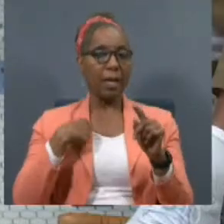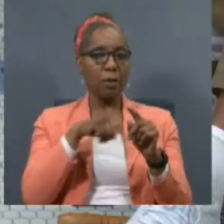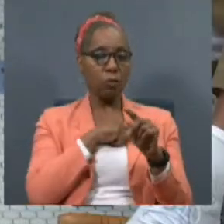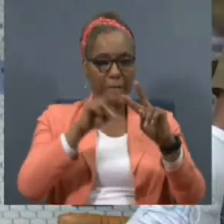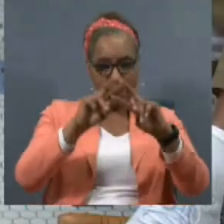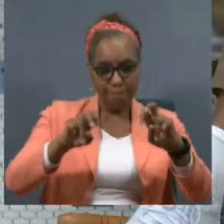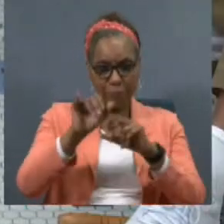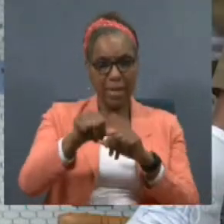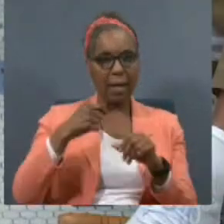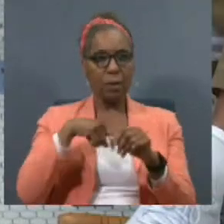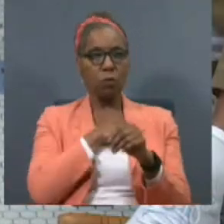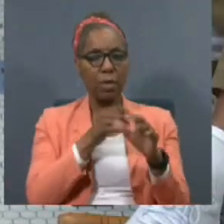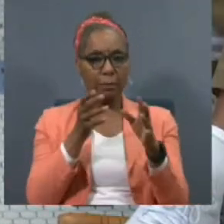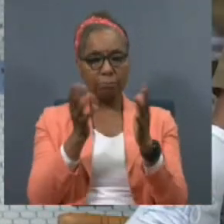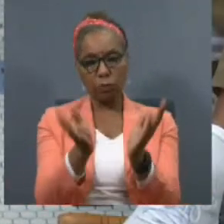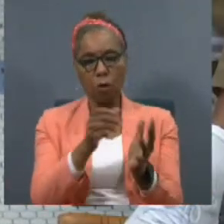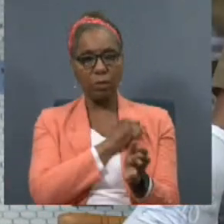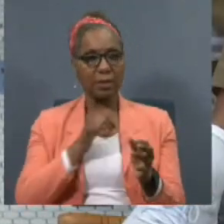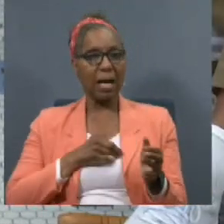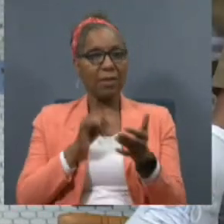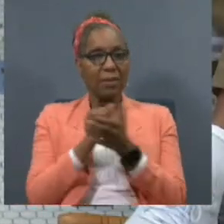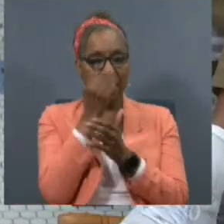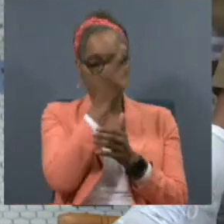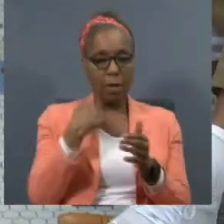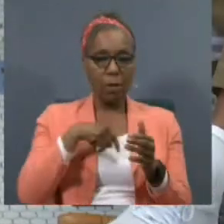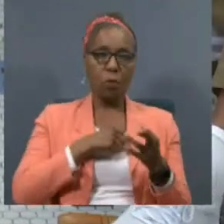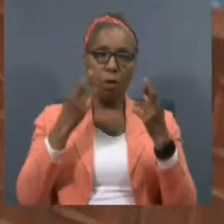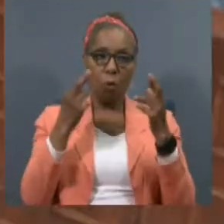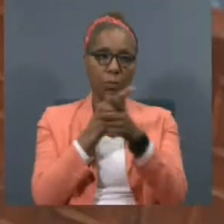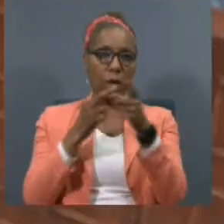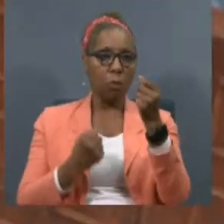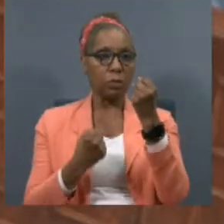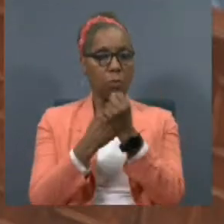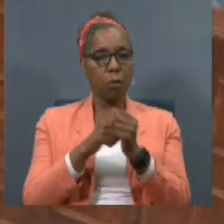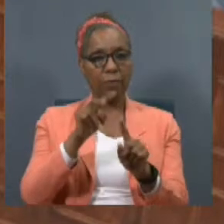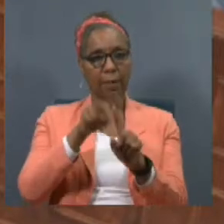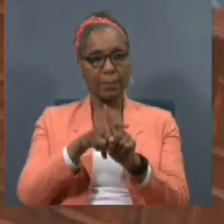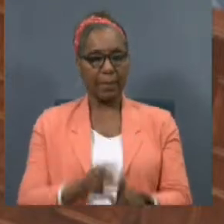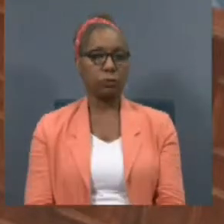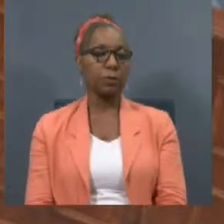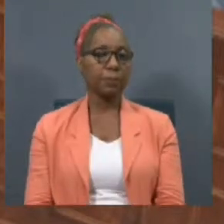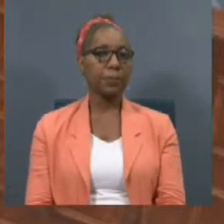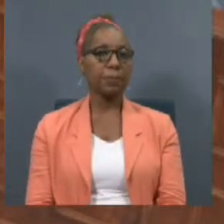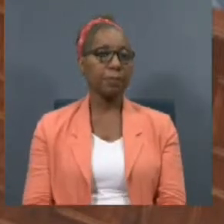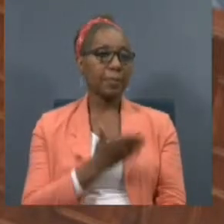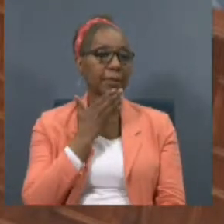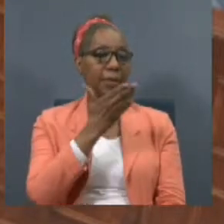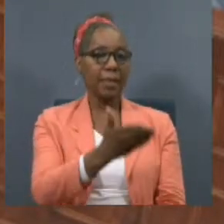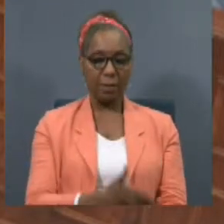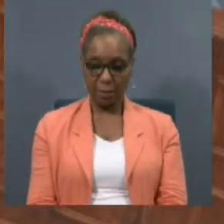visited with staff, and that's why we're hoping that you guys will be able to support the application. Thank you, Scott.